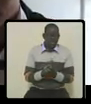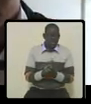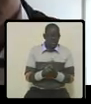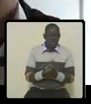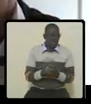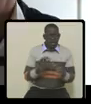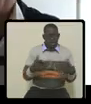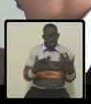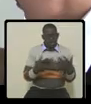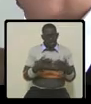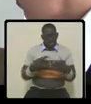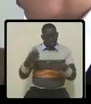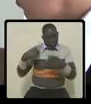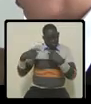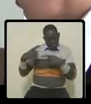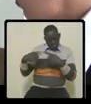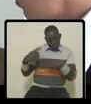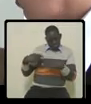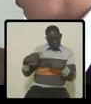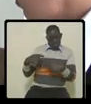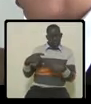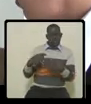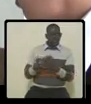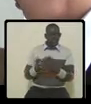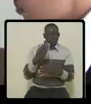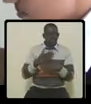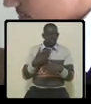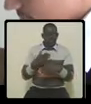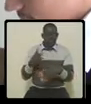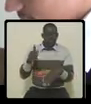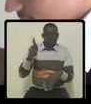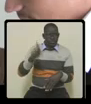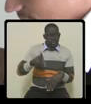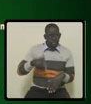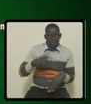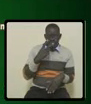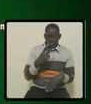Let me rather go through the work again and make sure that everything is correct.